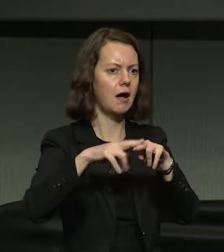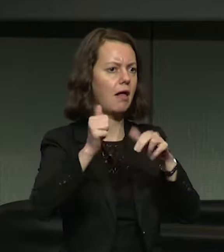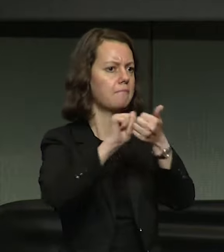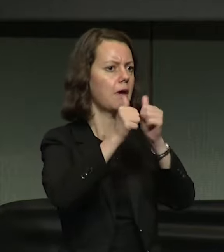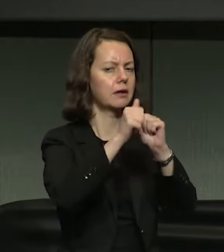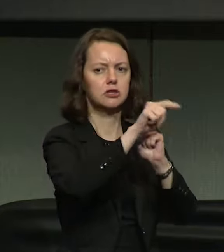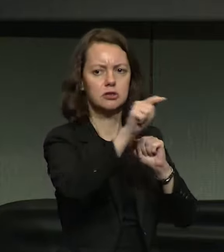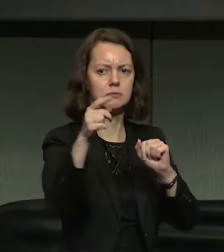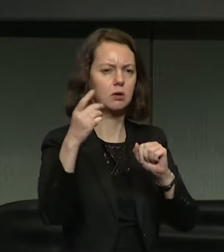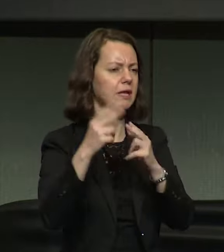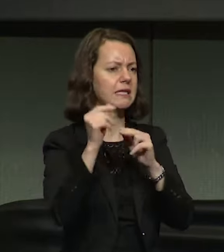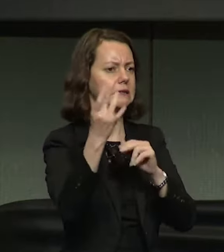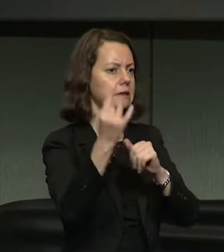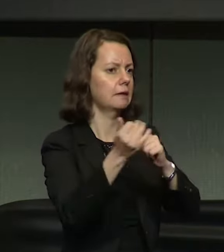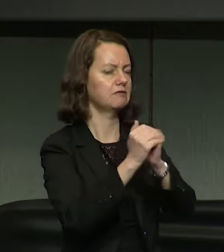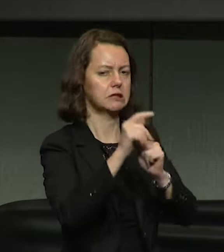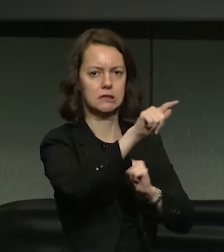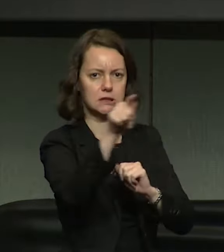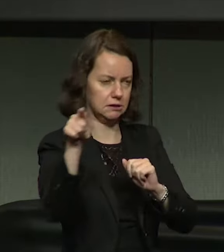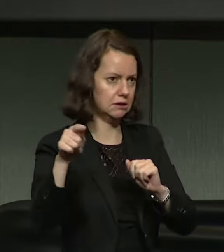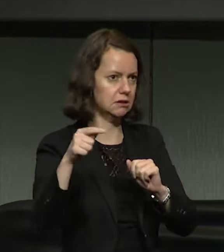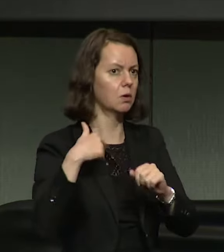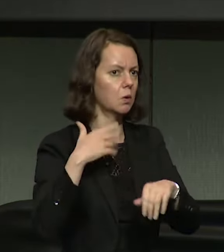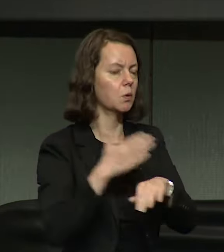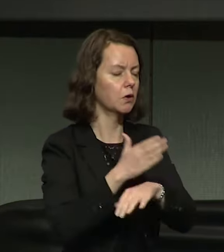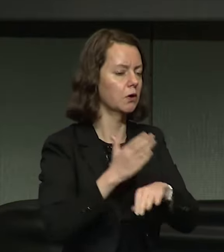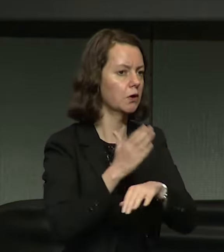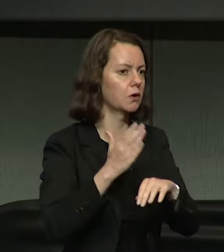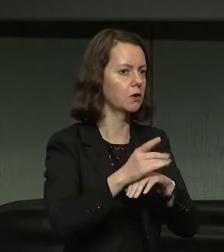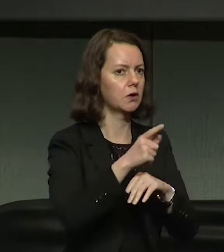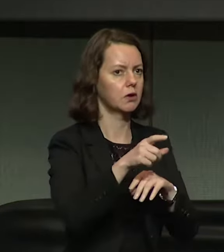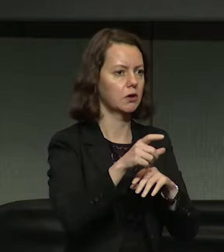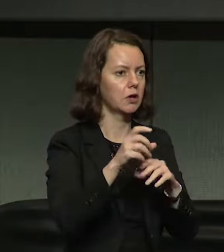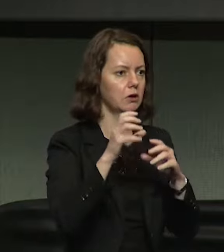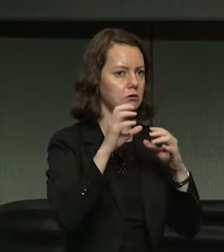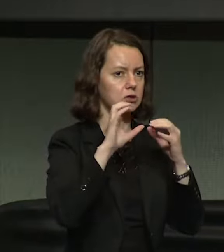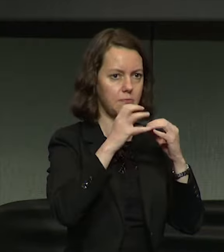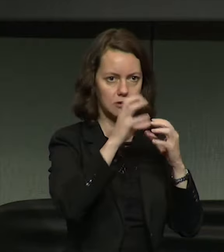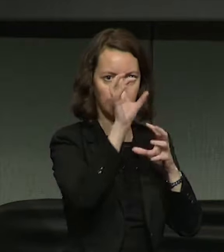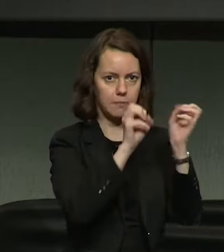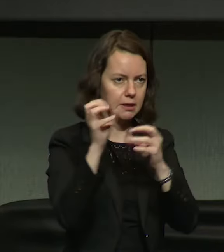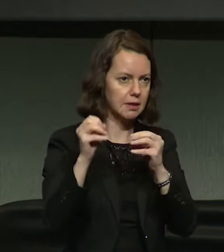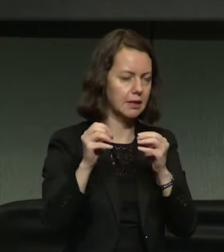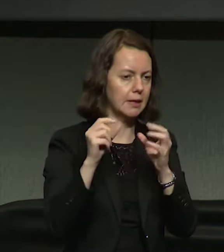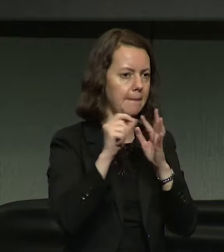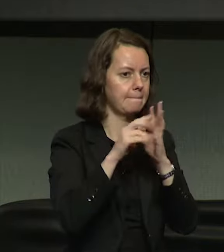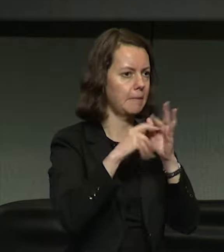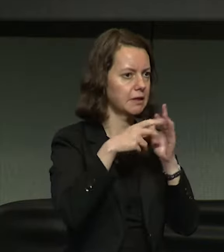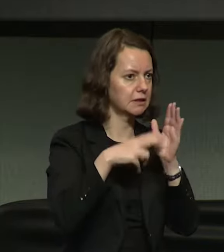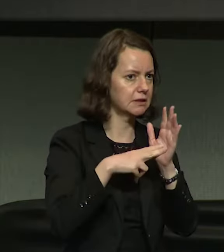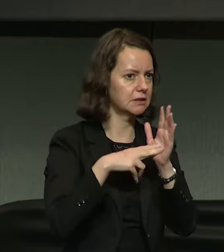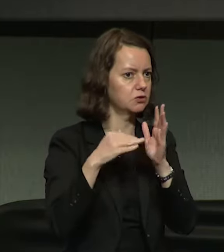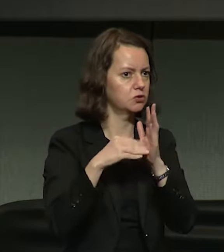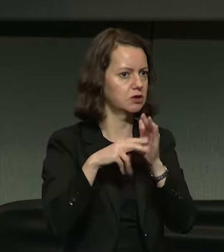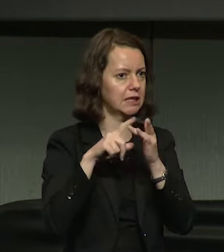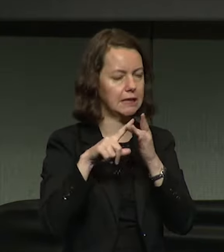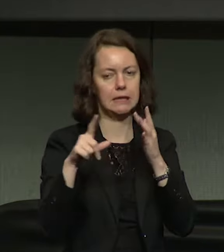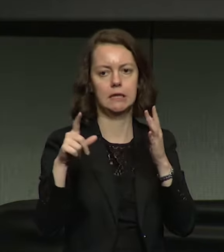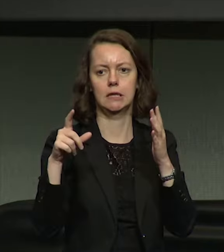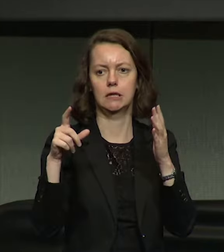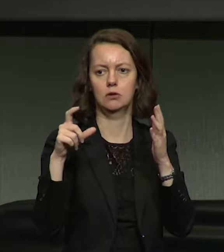other Italian mates. And we would work picking tomatoes or pumpkins or zucchinis or cucumbers,